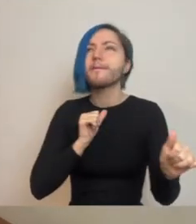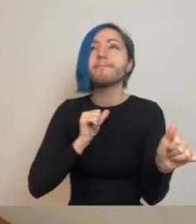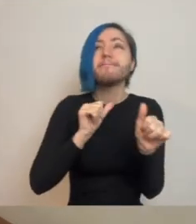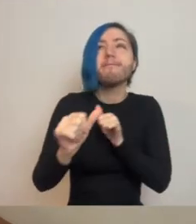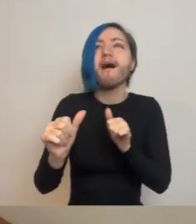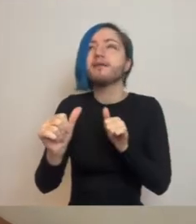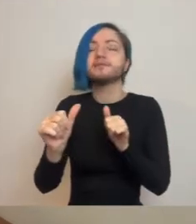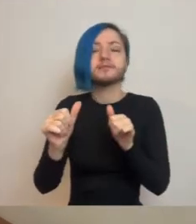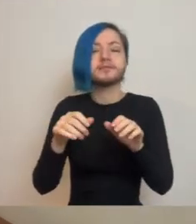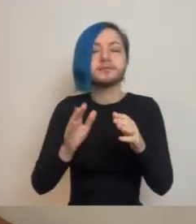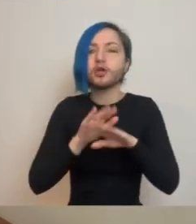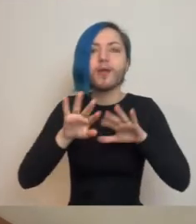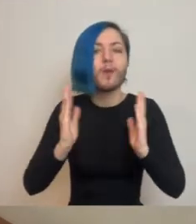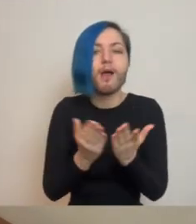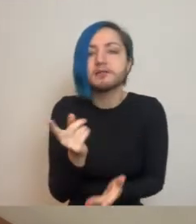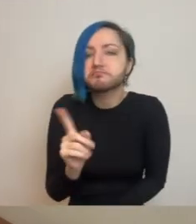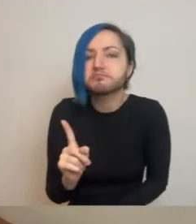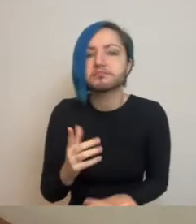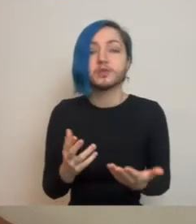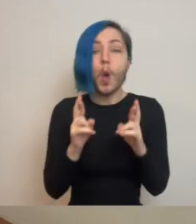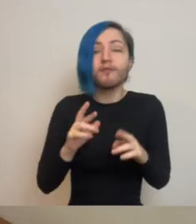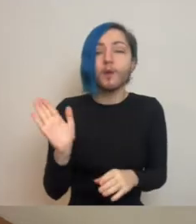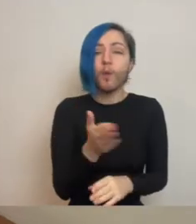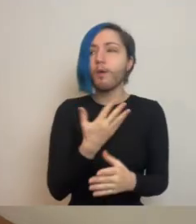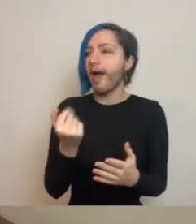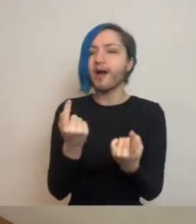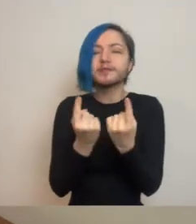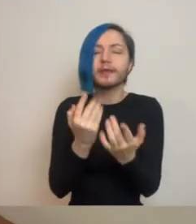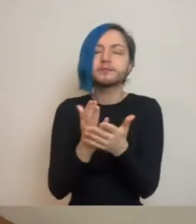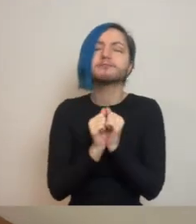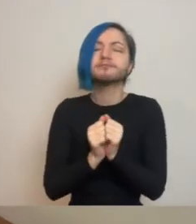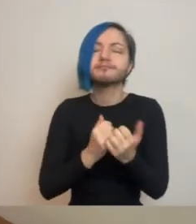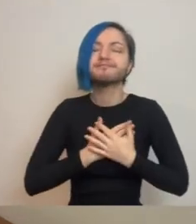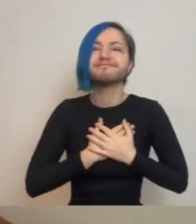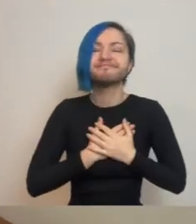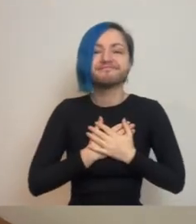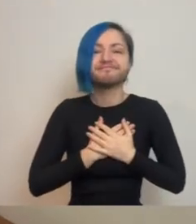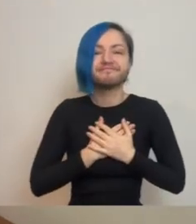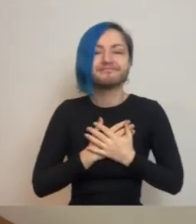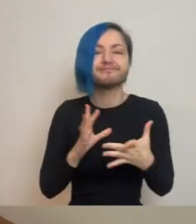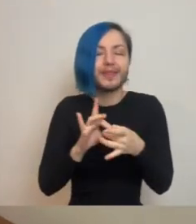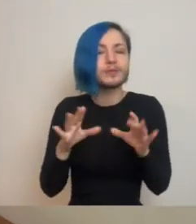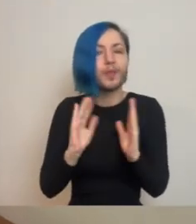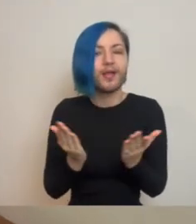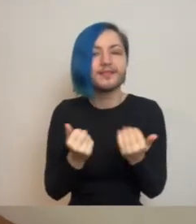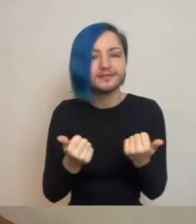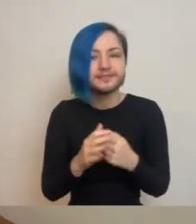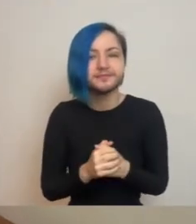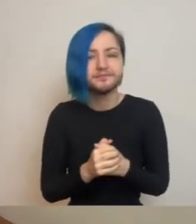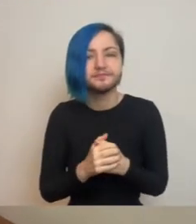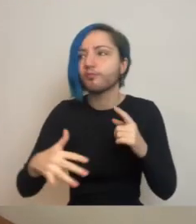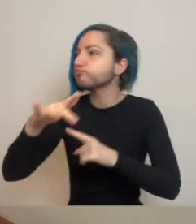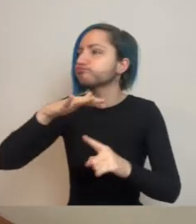world? We all hopefully have something that we really hold dear to our hearts about the world. But then I